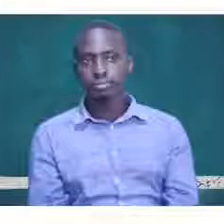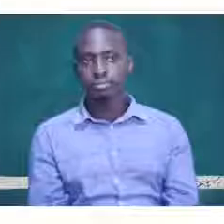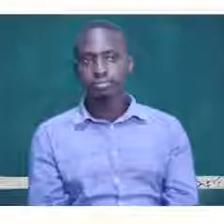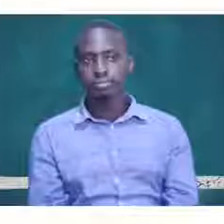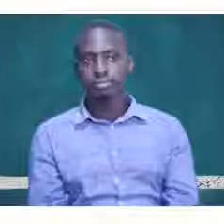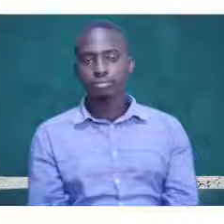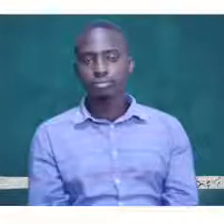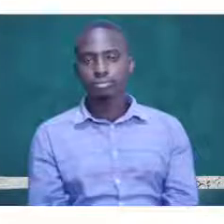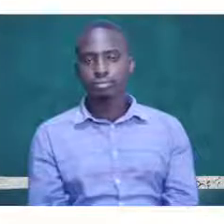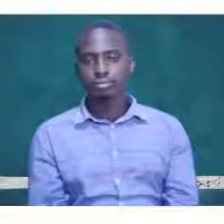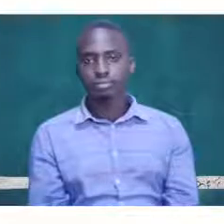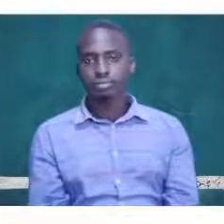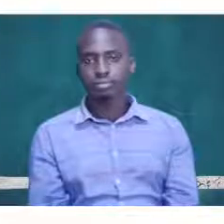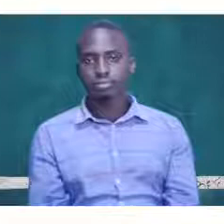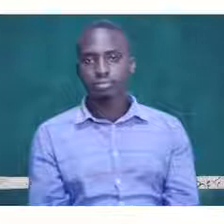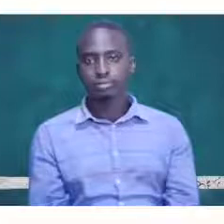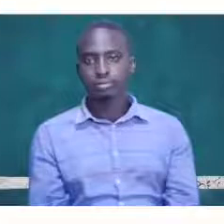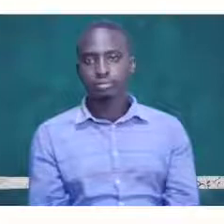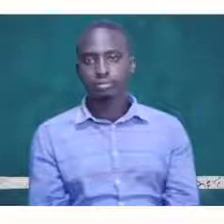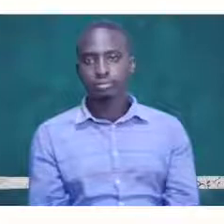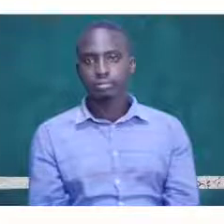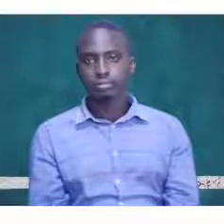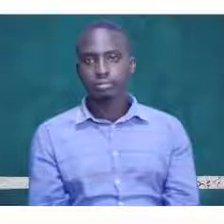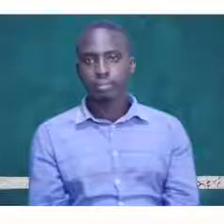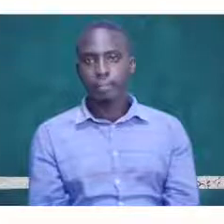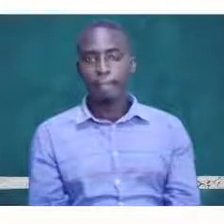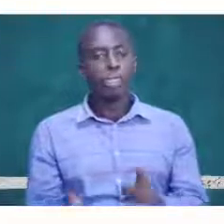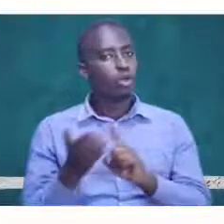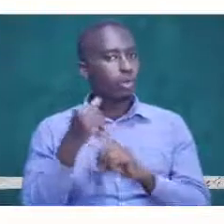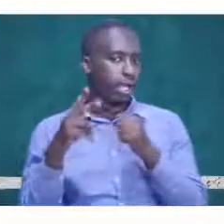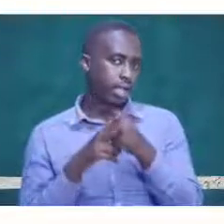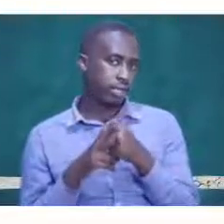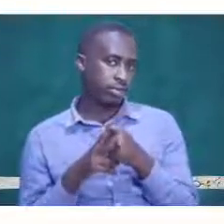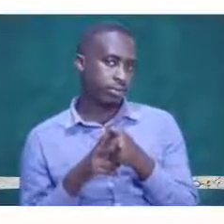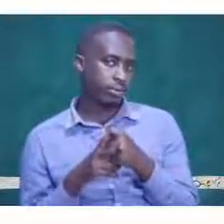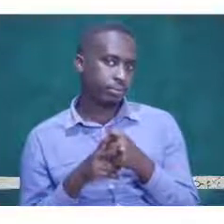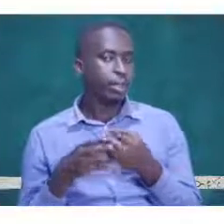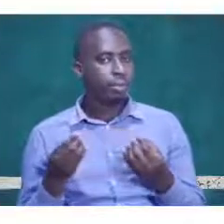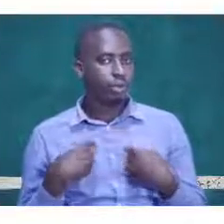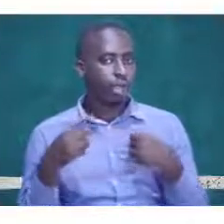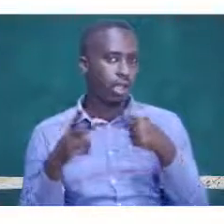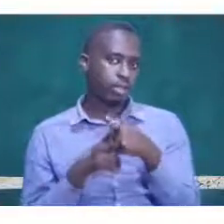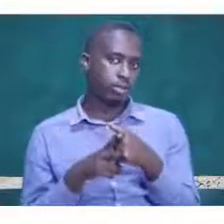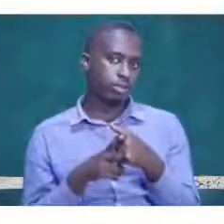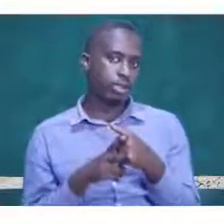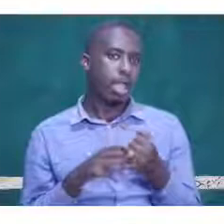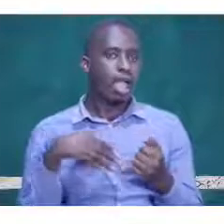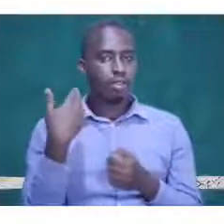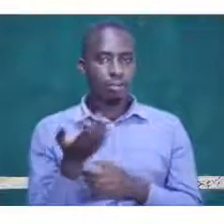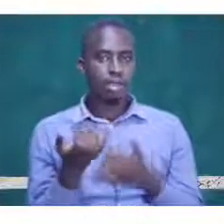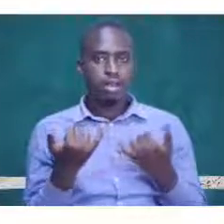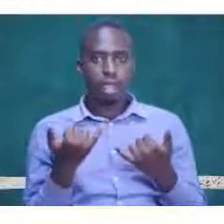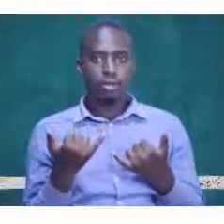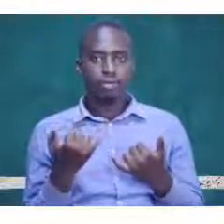get 22 minus 15, you will get 7. It will give us 7. Now,